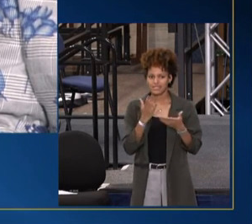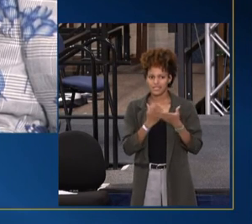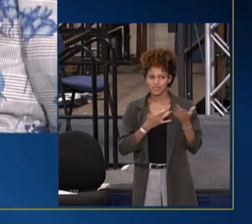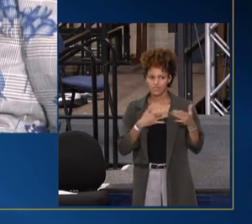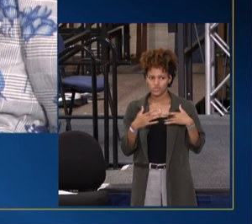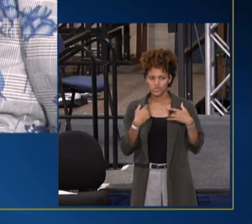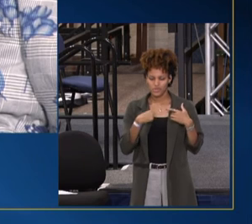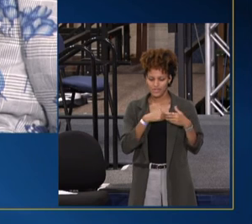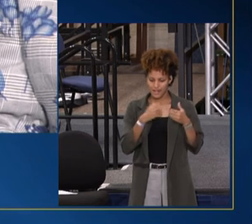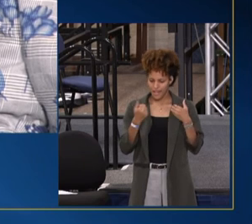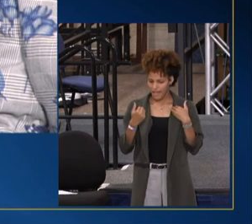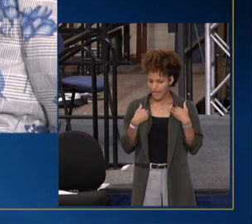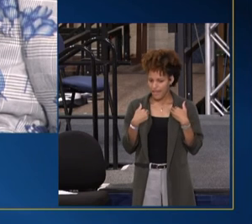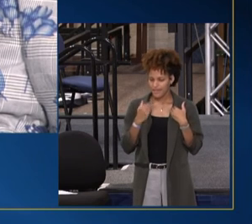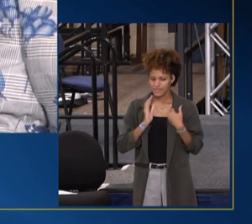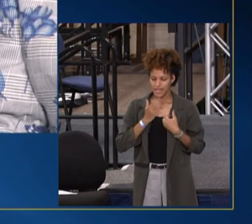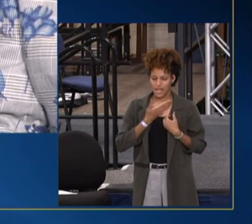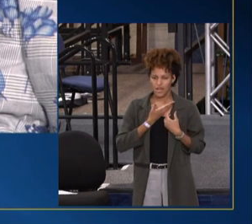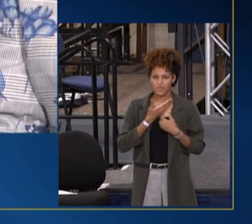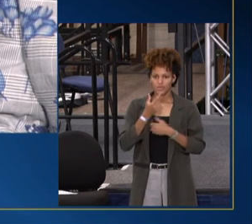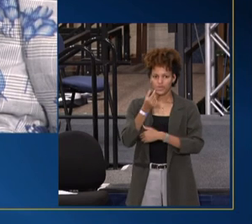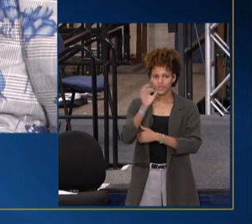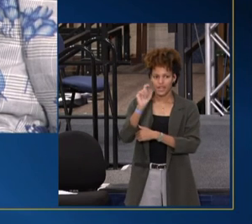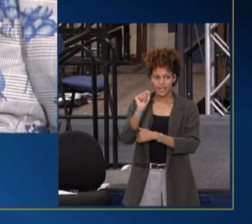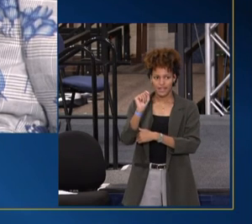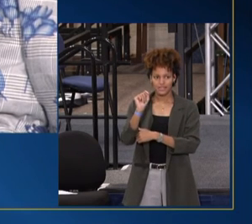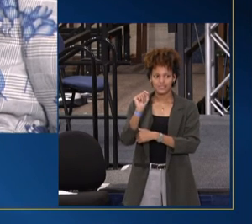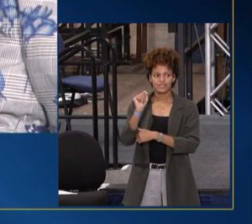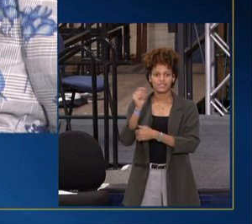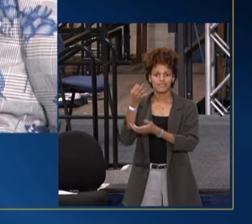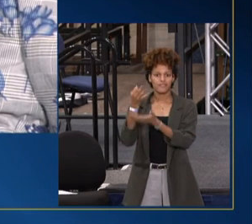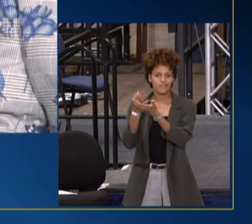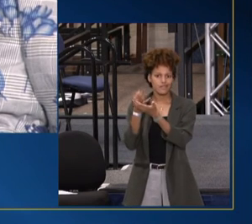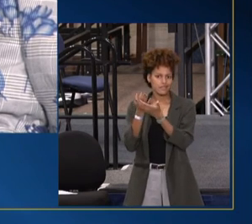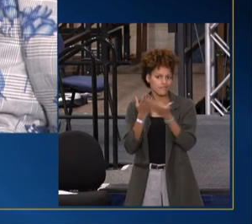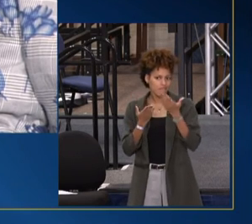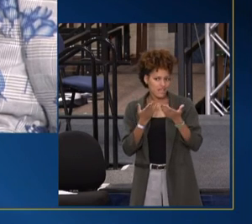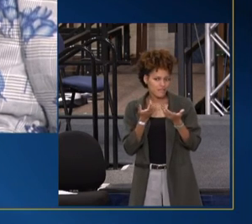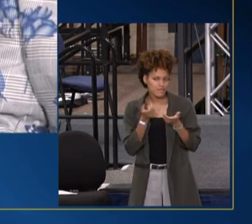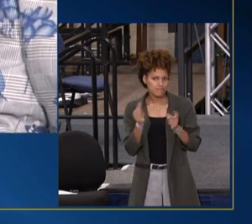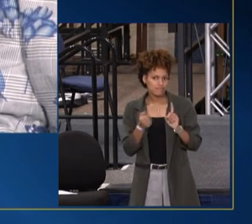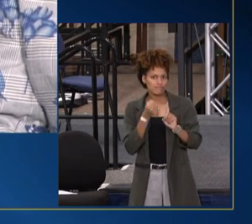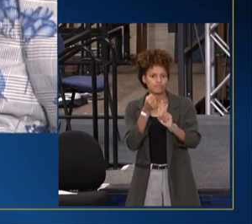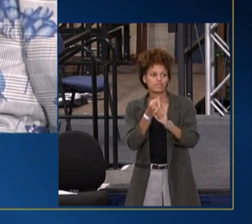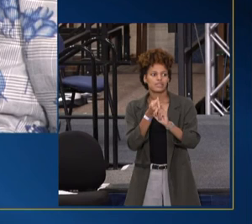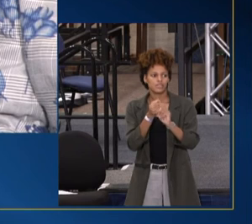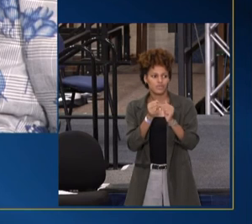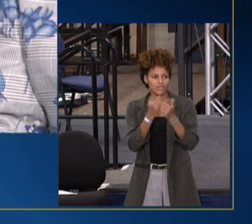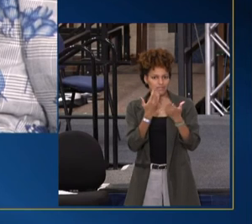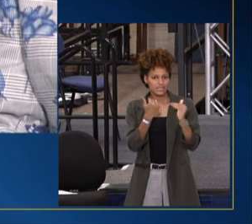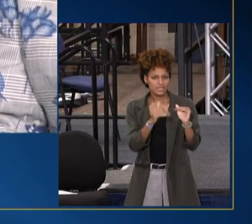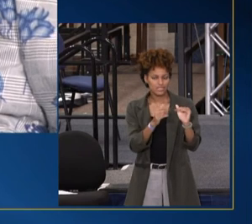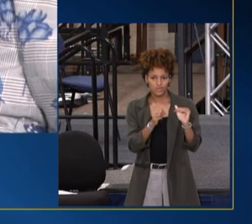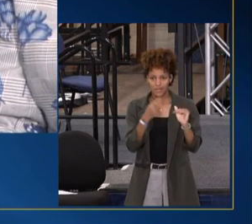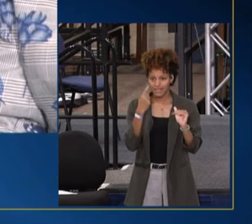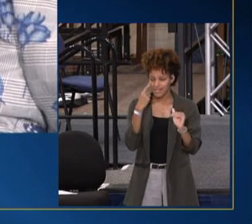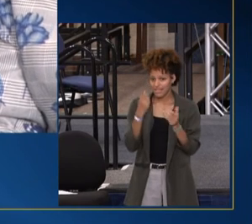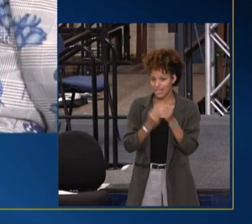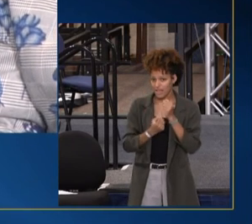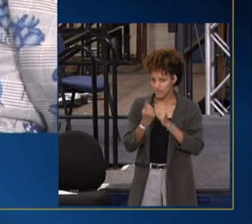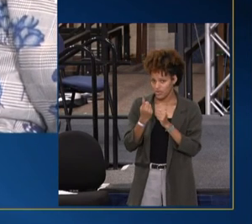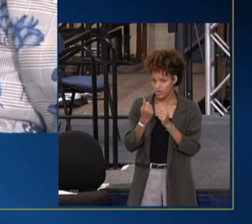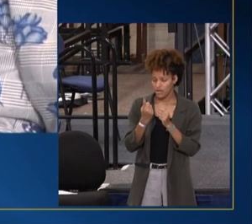have, is that our grant funding might be affected by that. And so I think